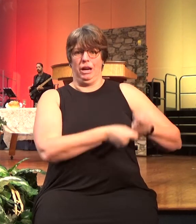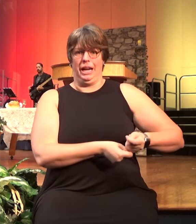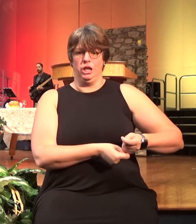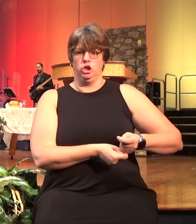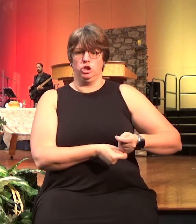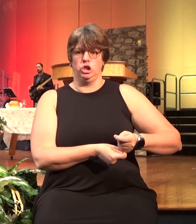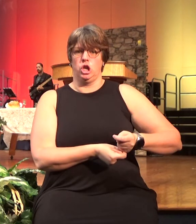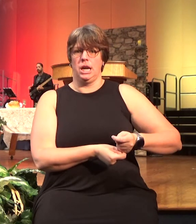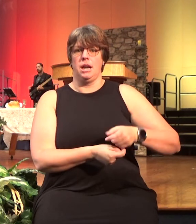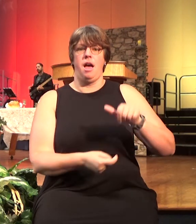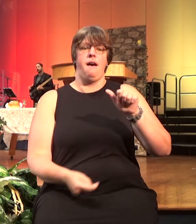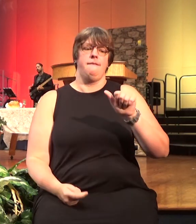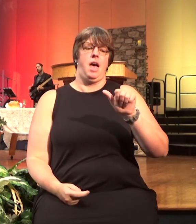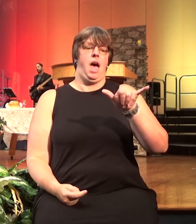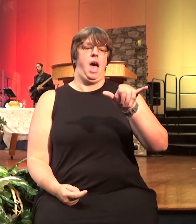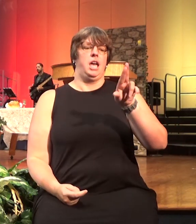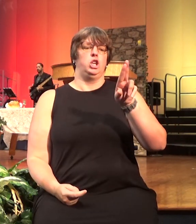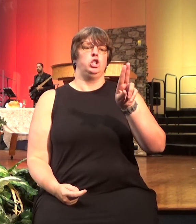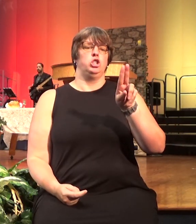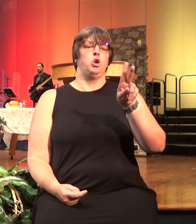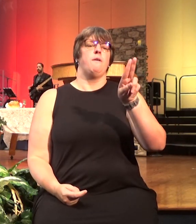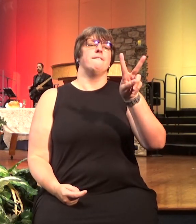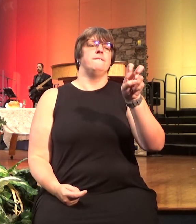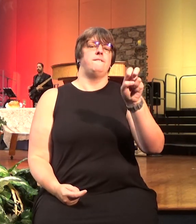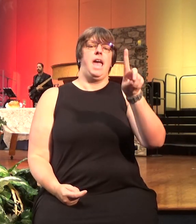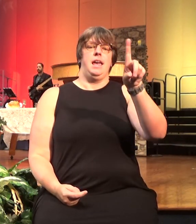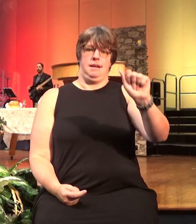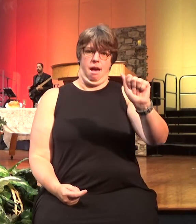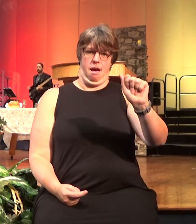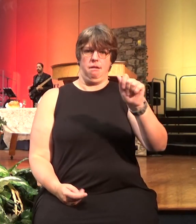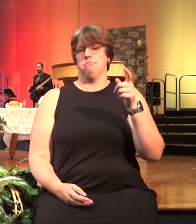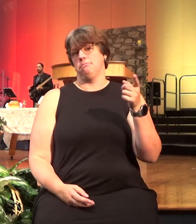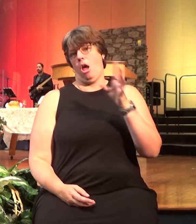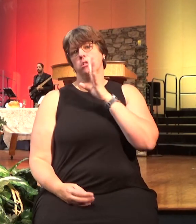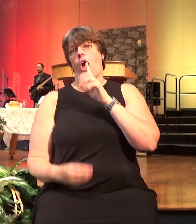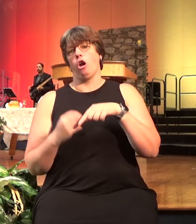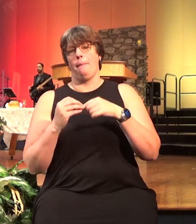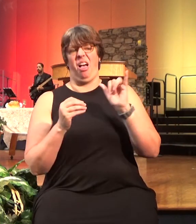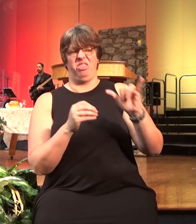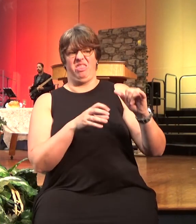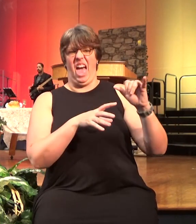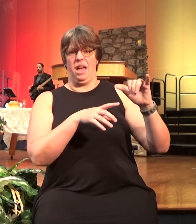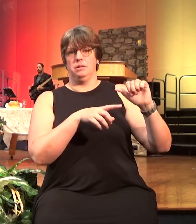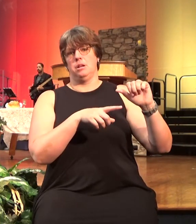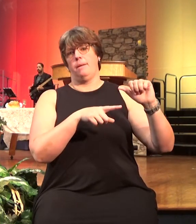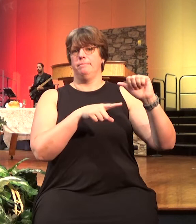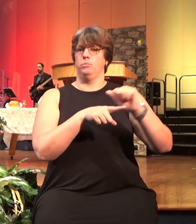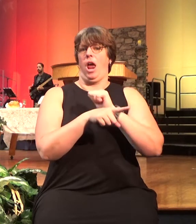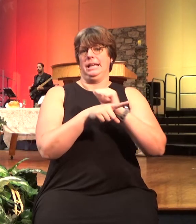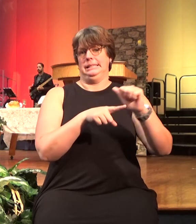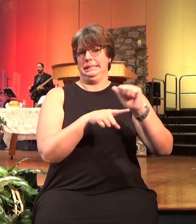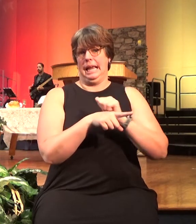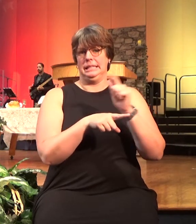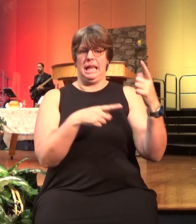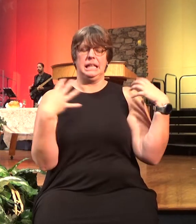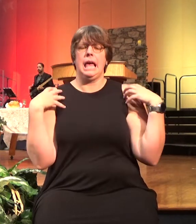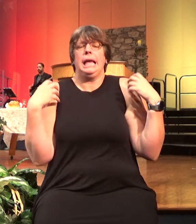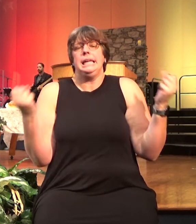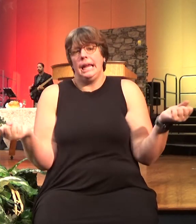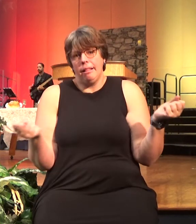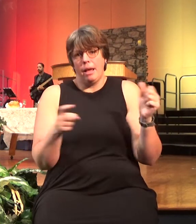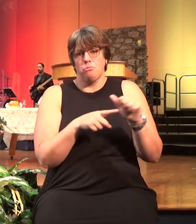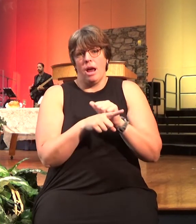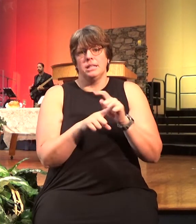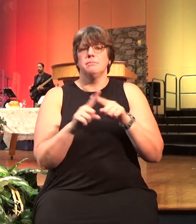to answer questions, get to know you, help you get connected into our beautiful community. And we have our practitioner prayer partners right down front